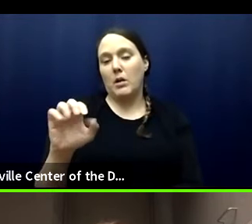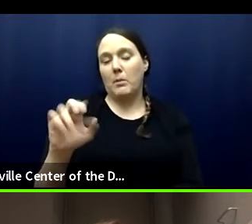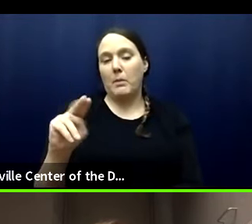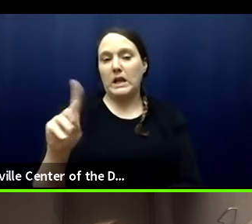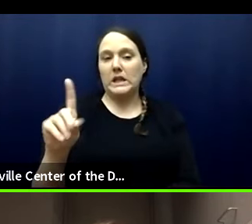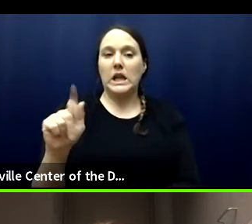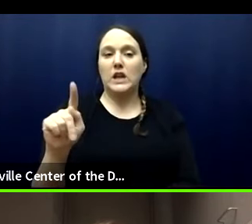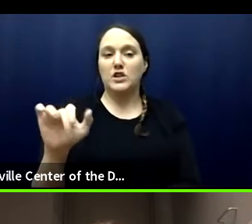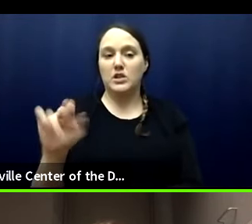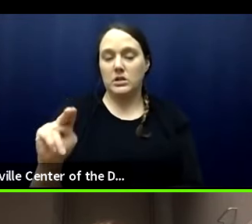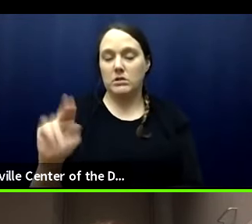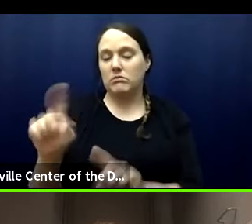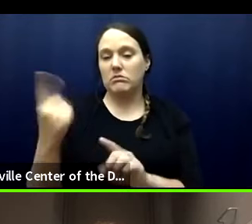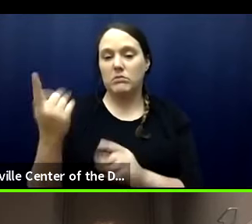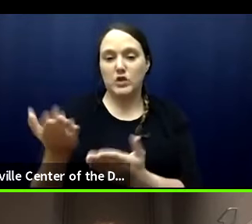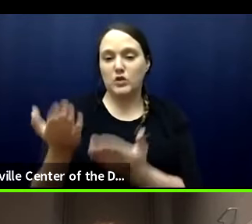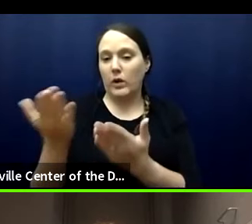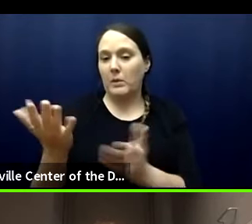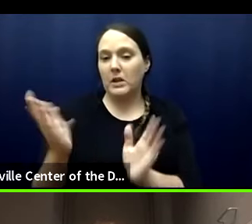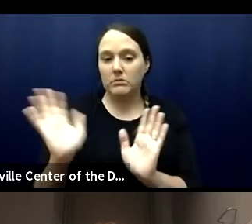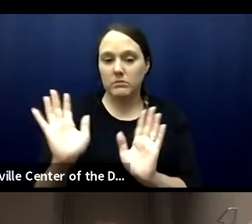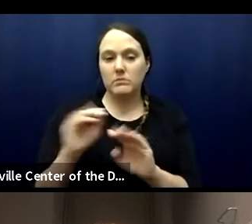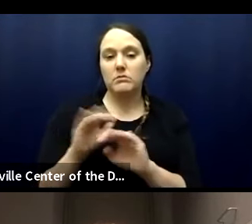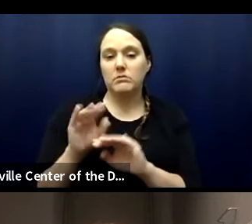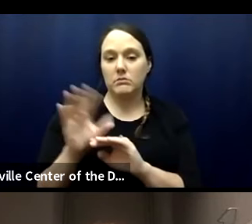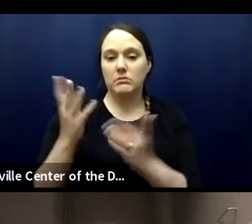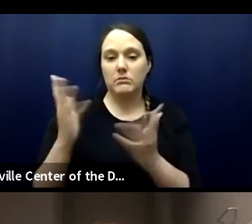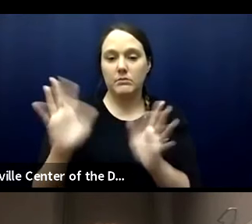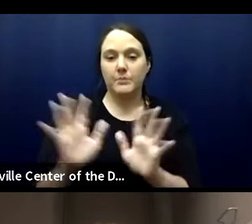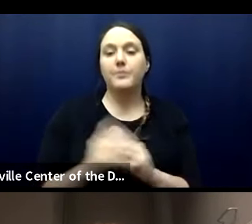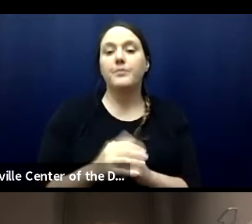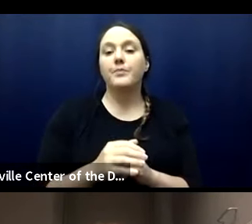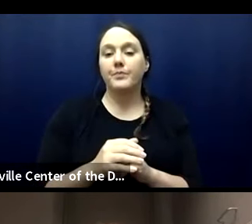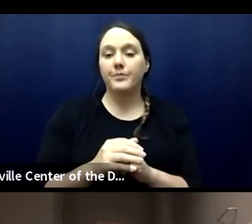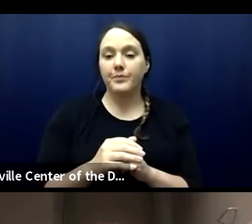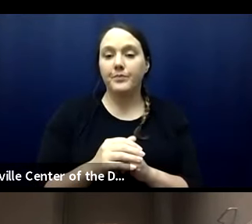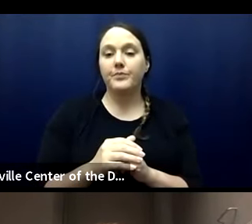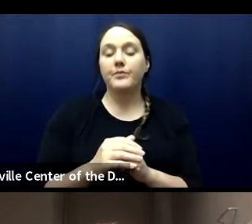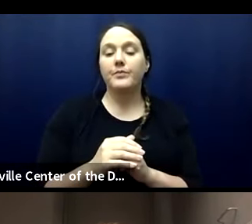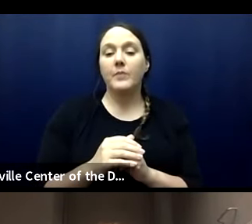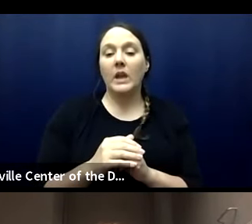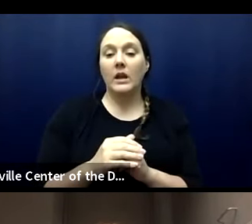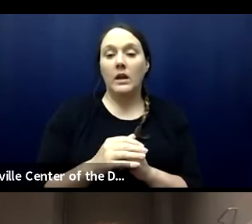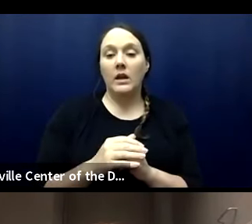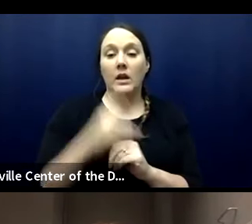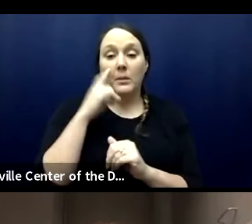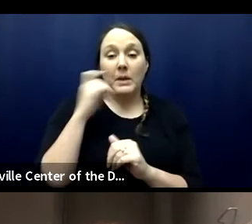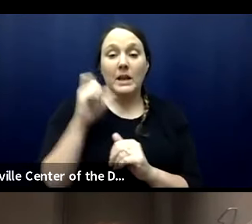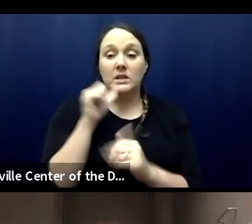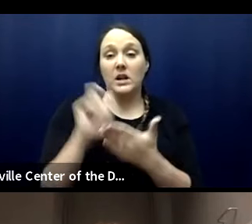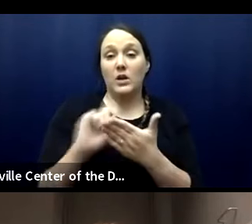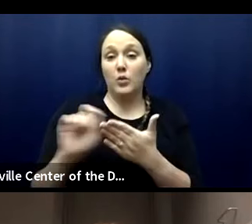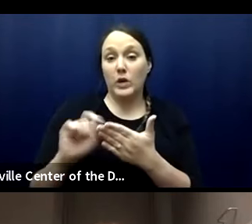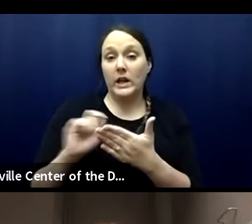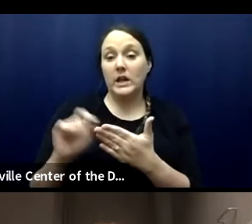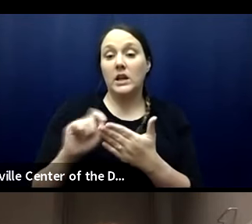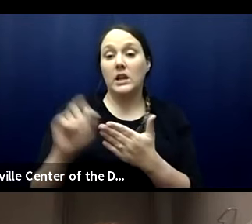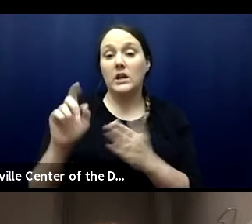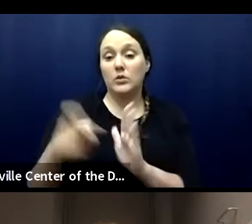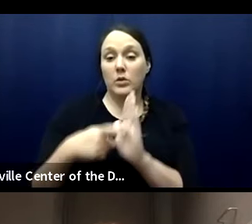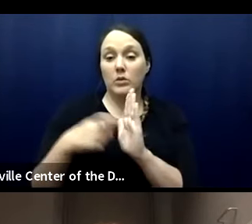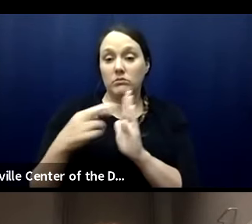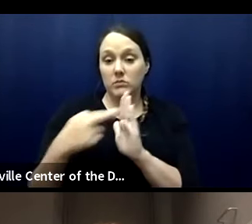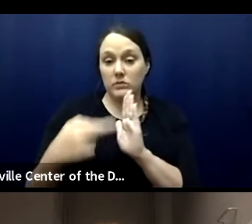okay. The line's kind of fine, but since you don't have a written resolution to adopt, I would